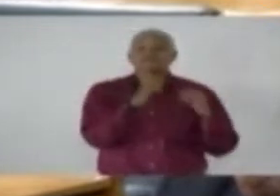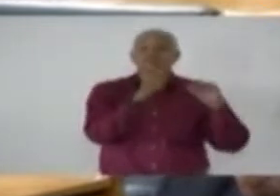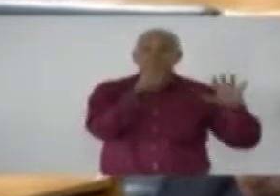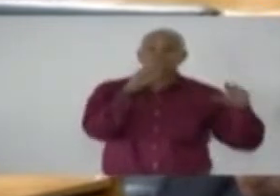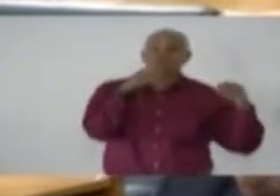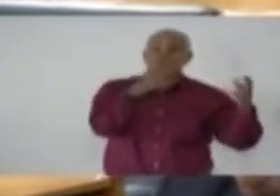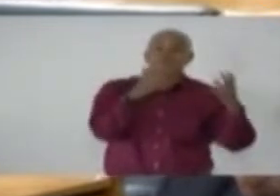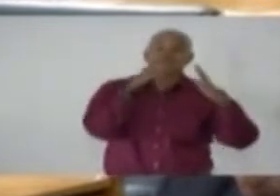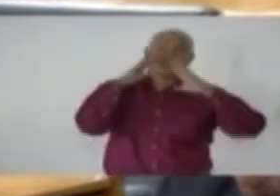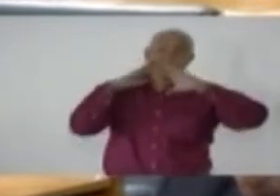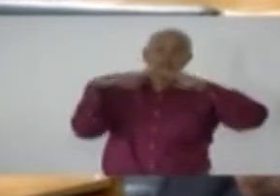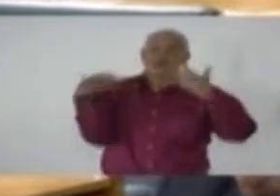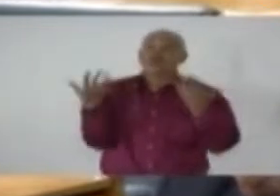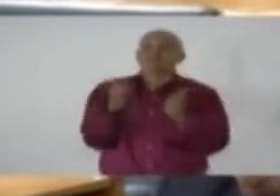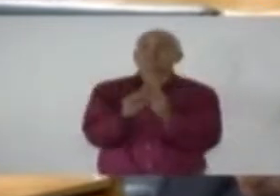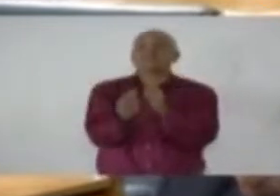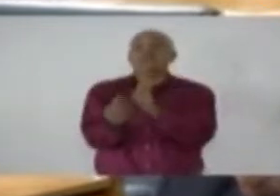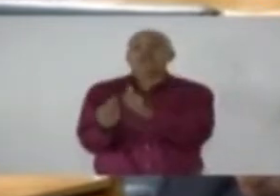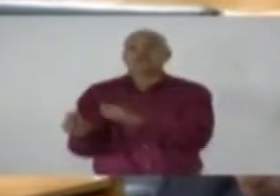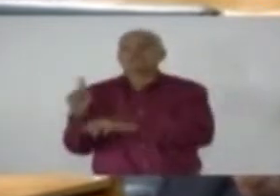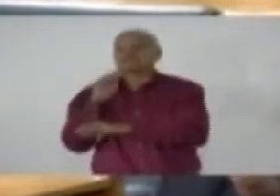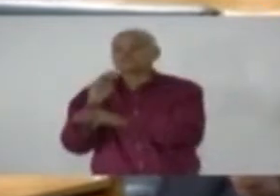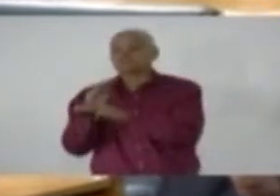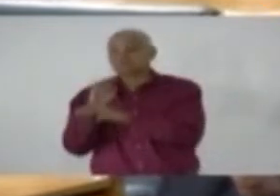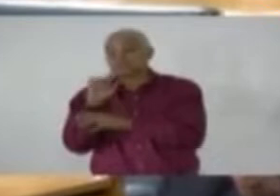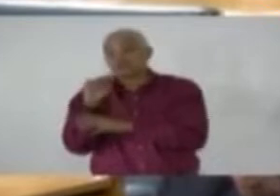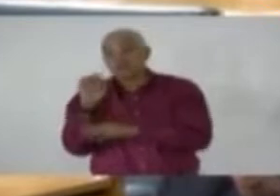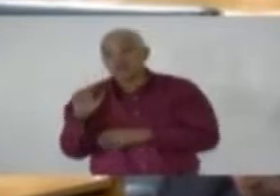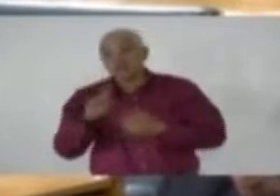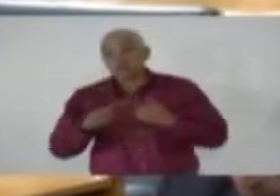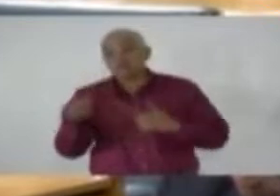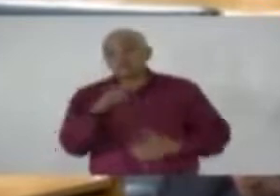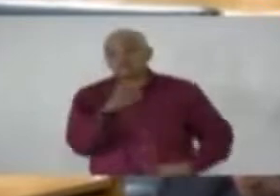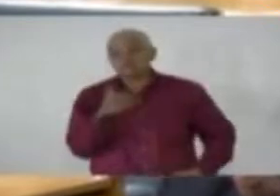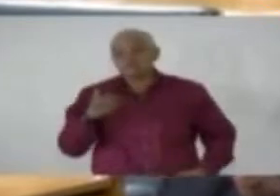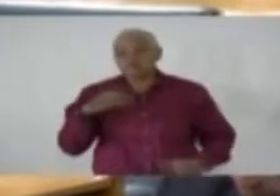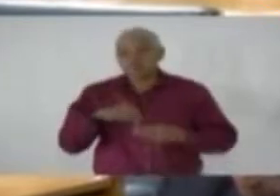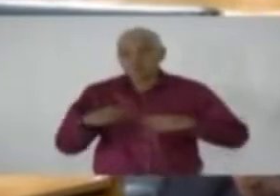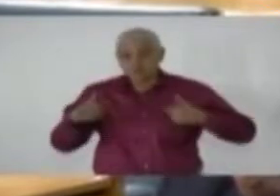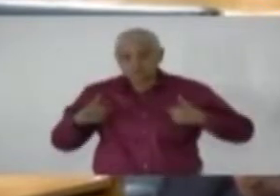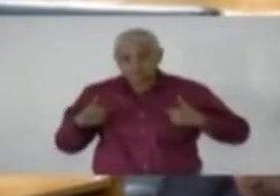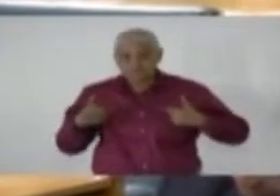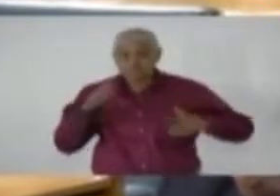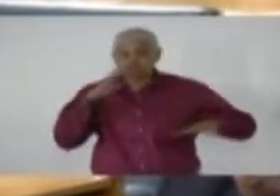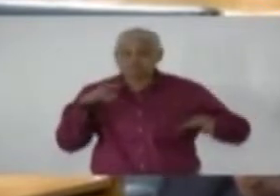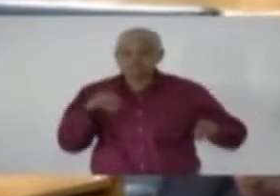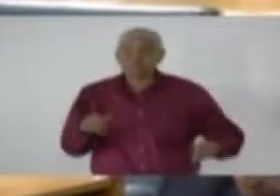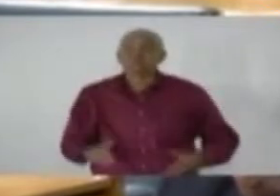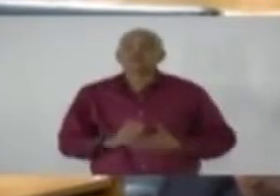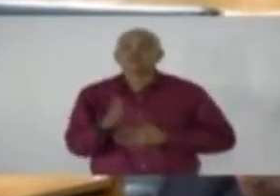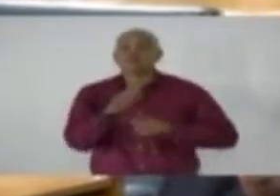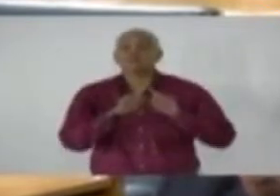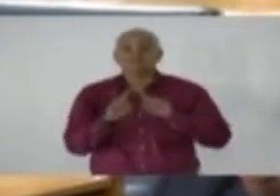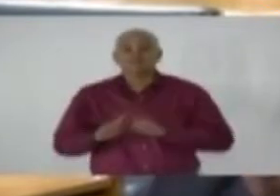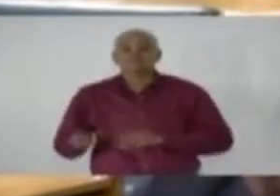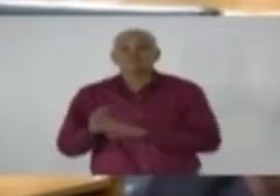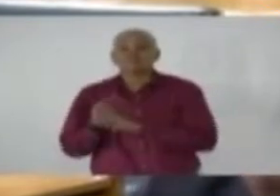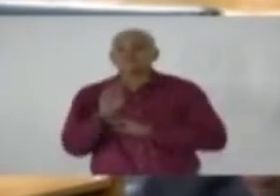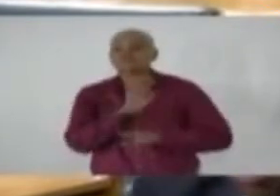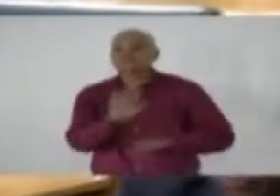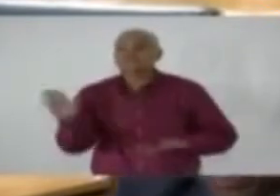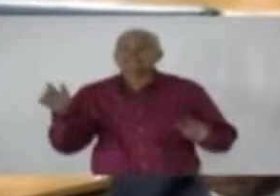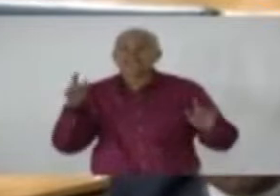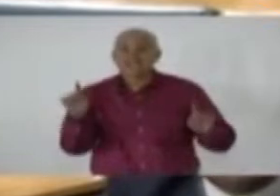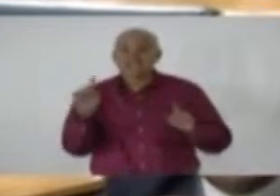provide a lot of the cash that Minister Clark and his colleagues, including me, spend through their various ministries.